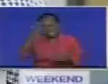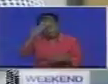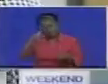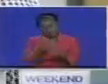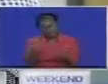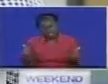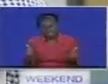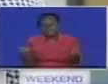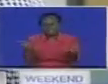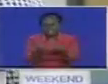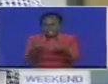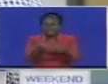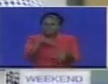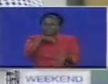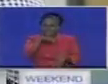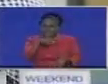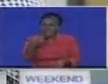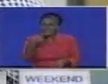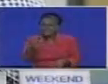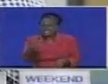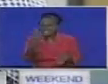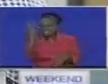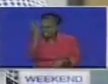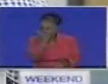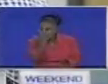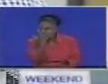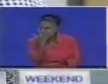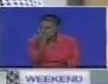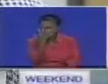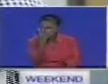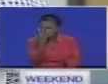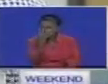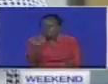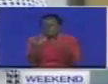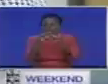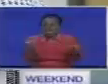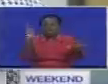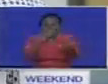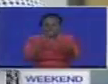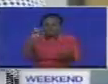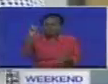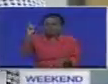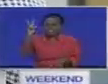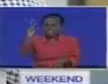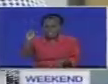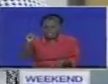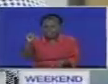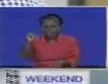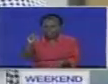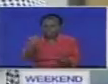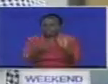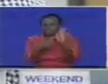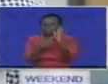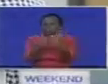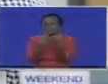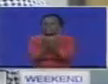I think, as their party leader said himself, that it was a shame. For a long time, ODM has heralded itself as the bastion of